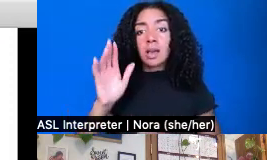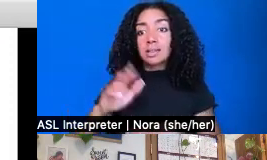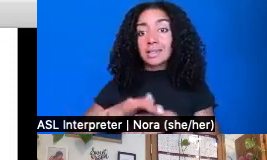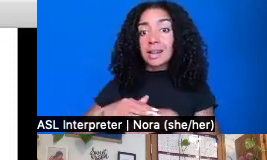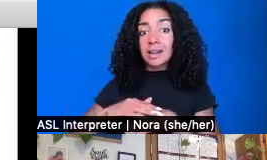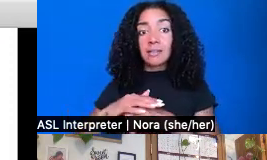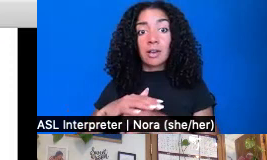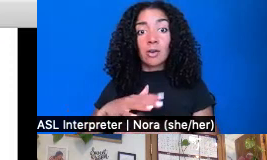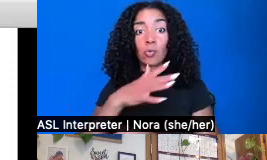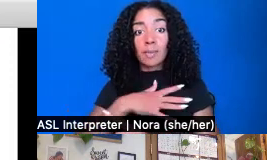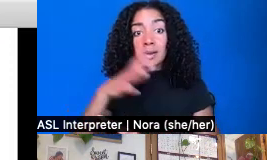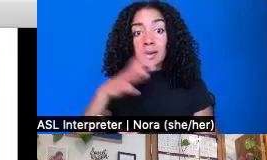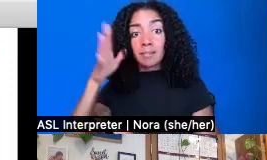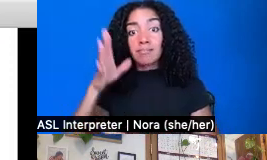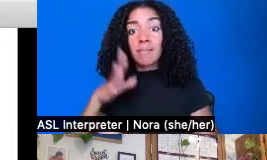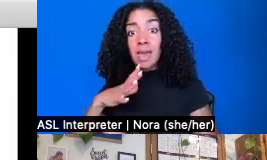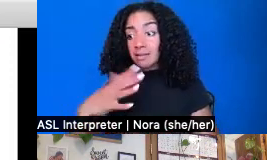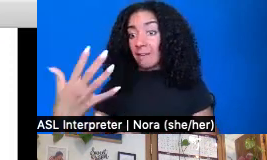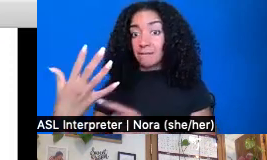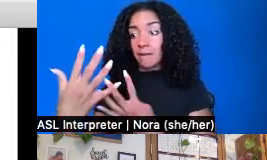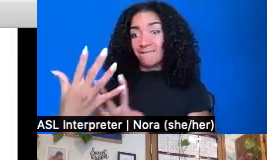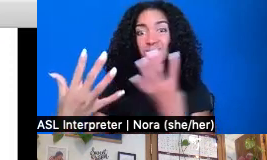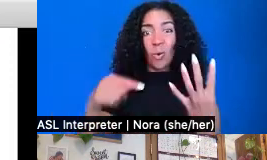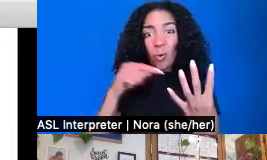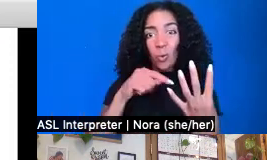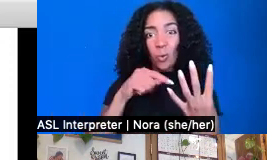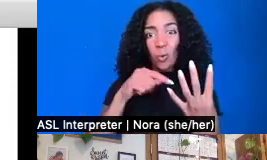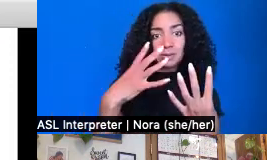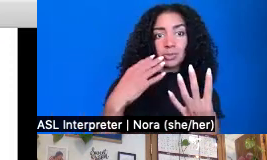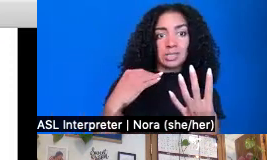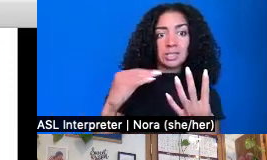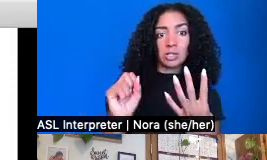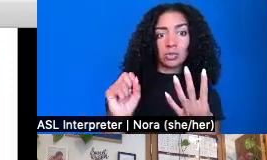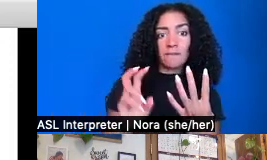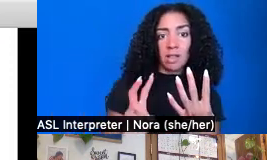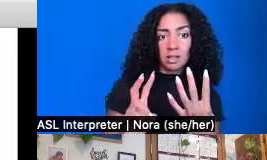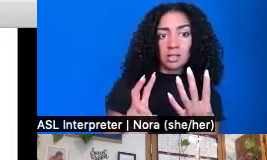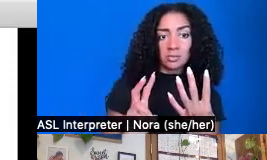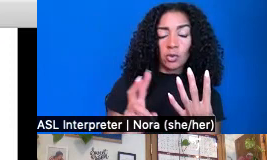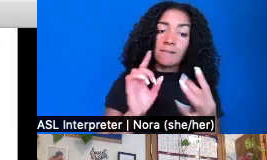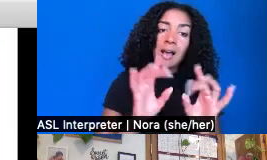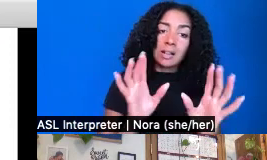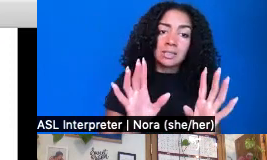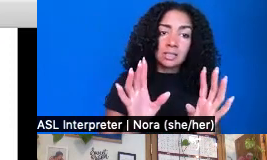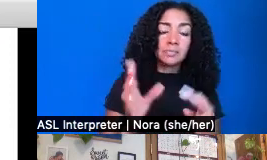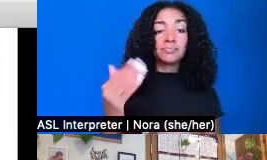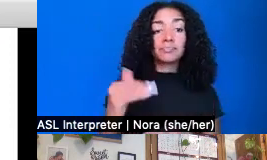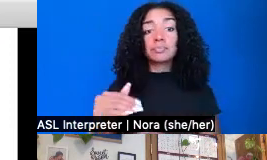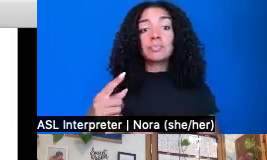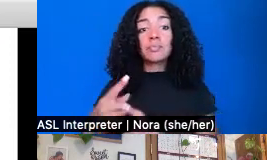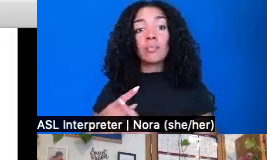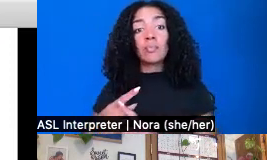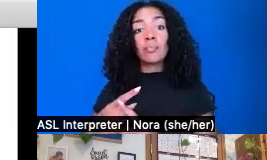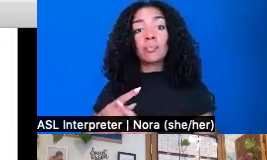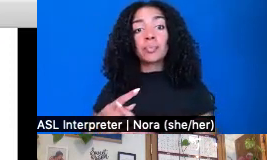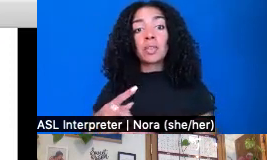1 in 4 for Native folks and 1 in 10 for non-Native folks, according to the surveys. Remember I was saying yesterday or